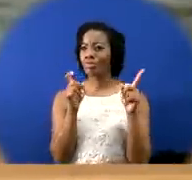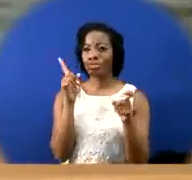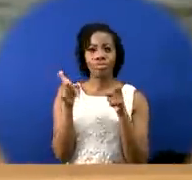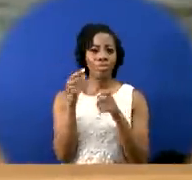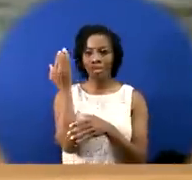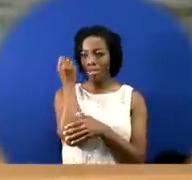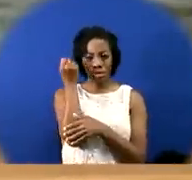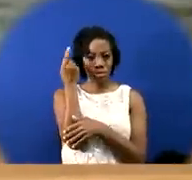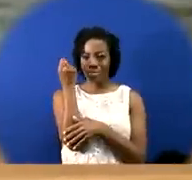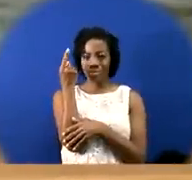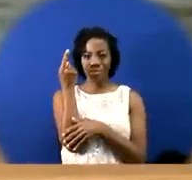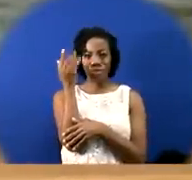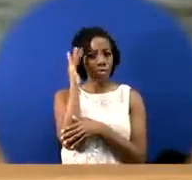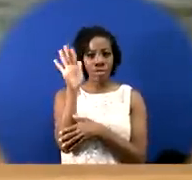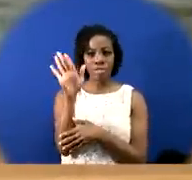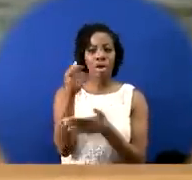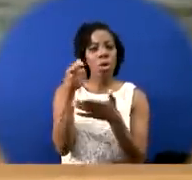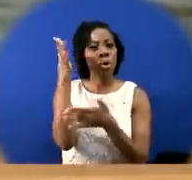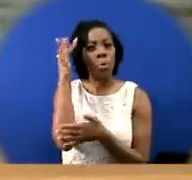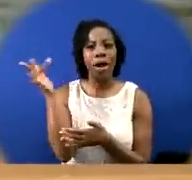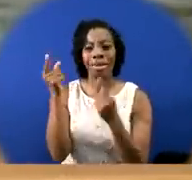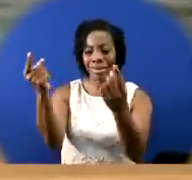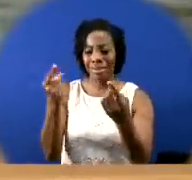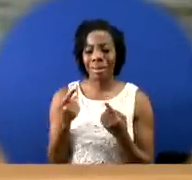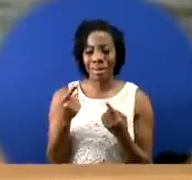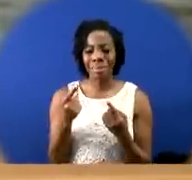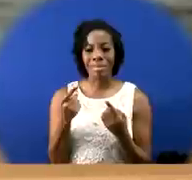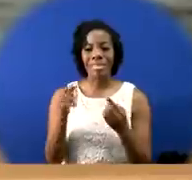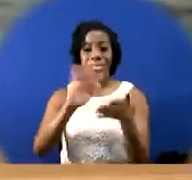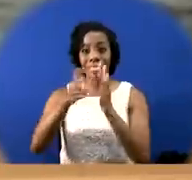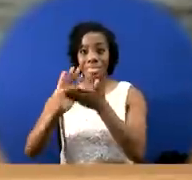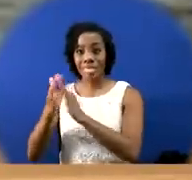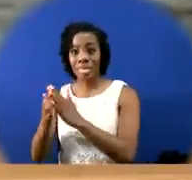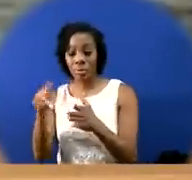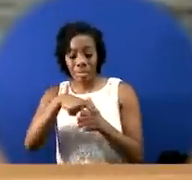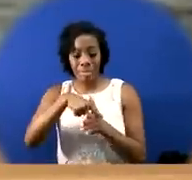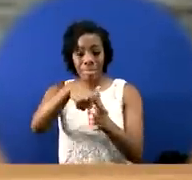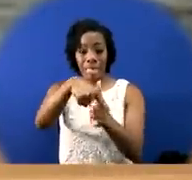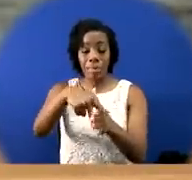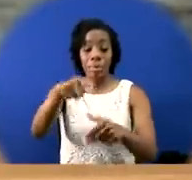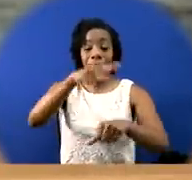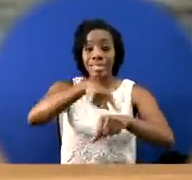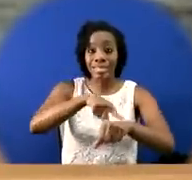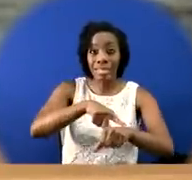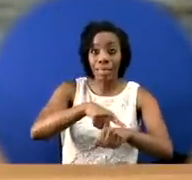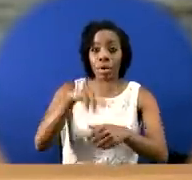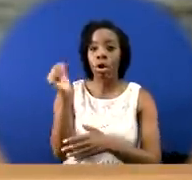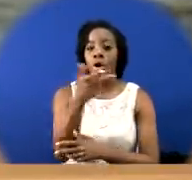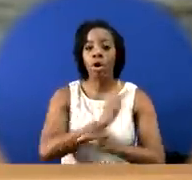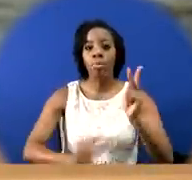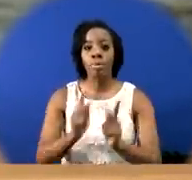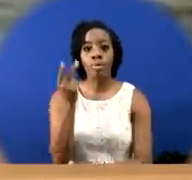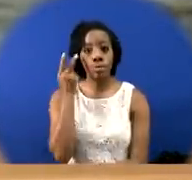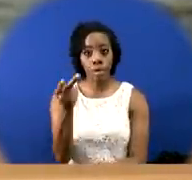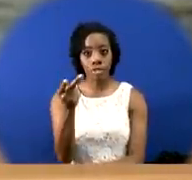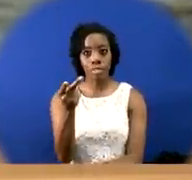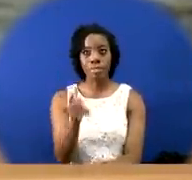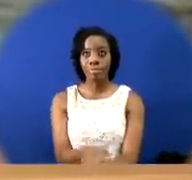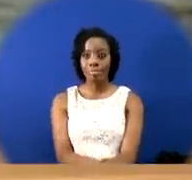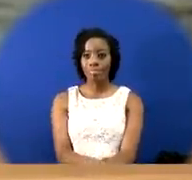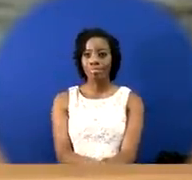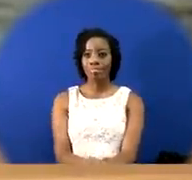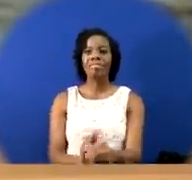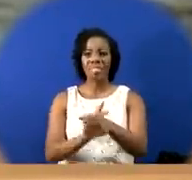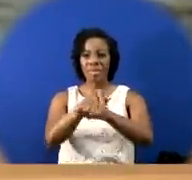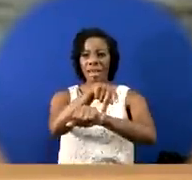heads. Why in the world would he come into the city on this animal? And at this time, everybody's looking at Jesus. Did I mention it's the